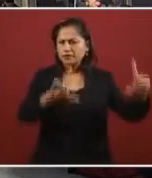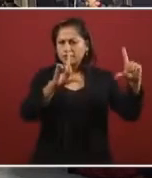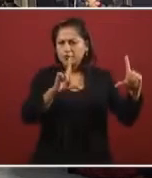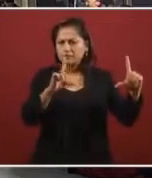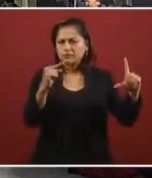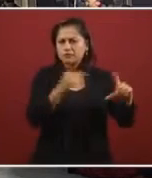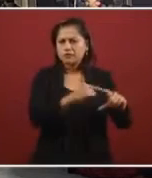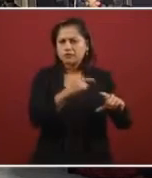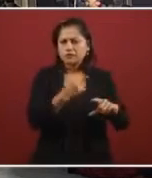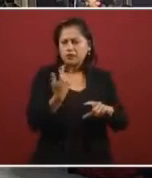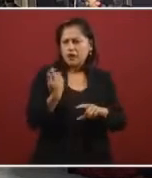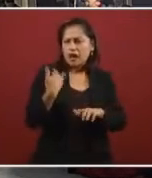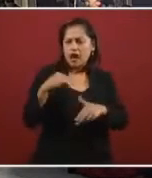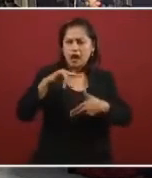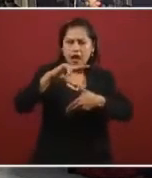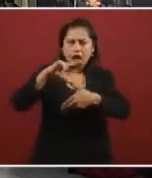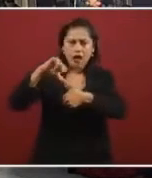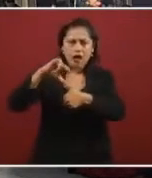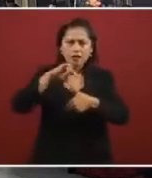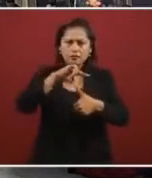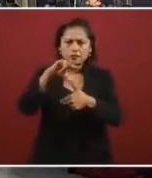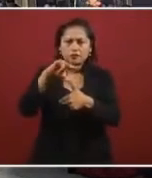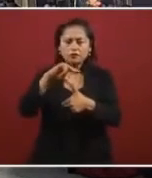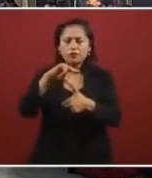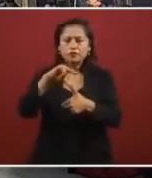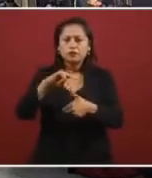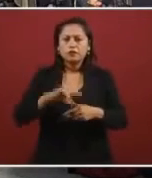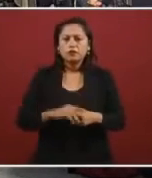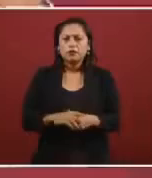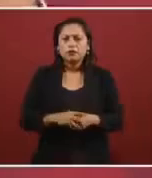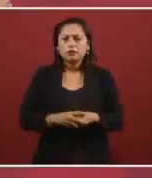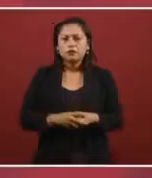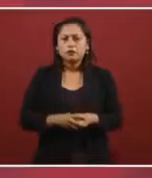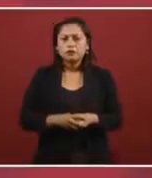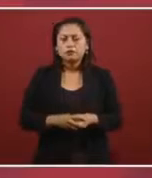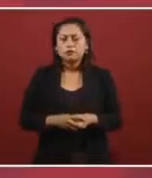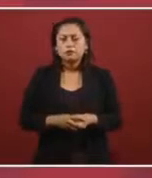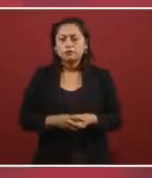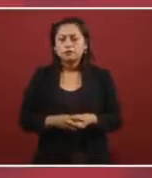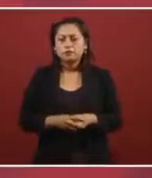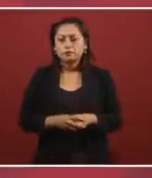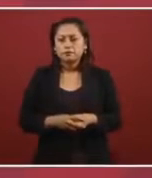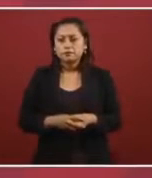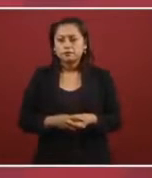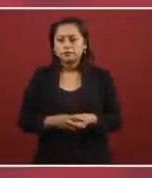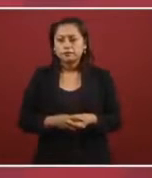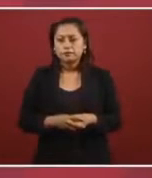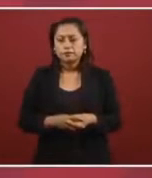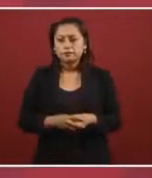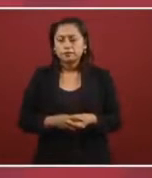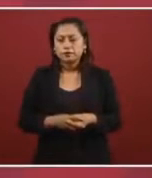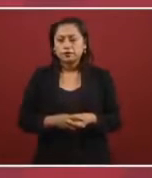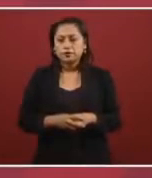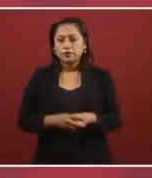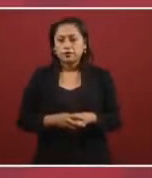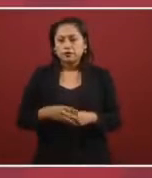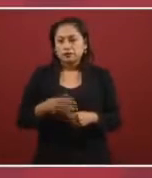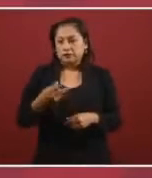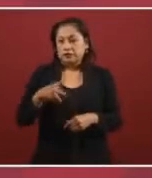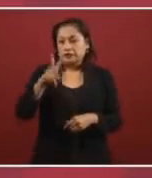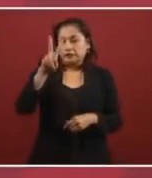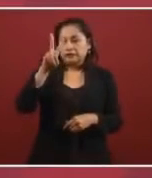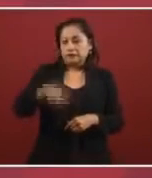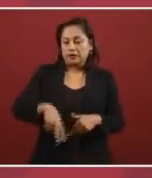Regarding. The. The. Hurricane. Recent hurricane. That fortunately. No. Produced. not produce.